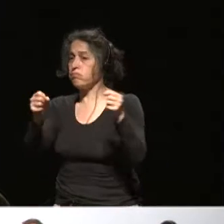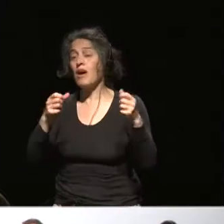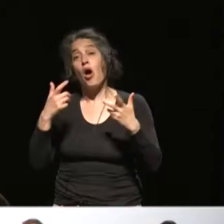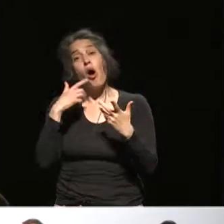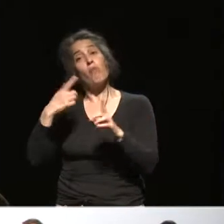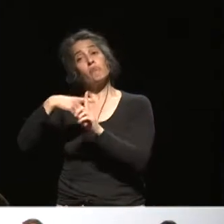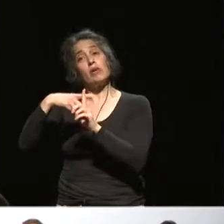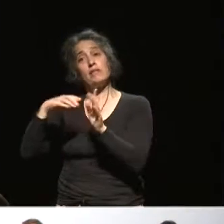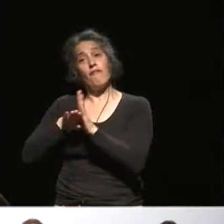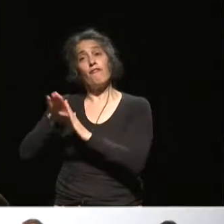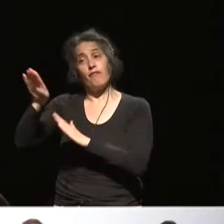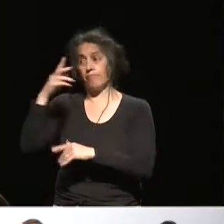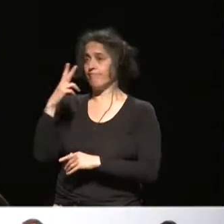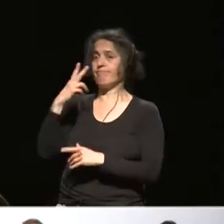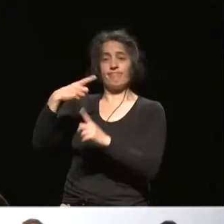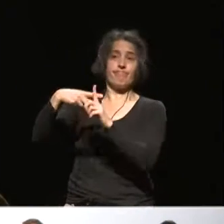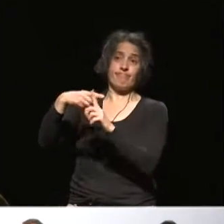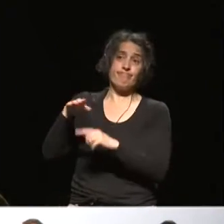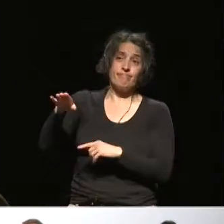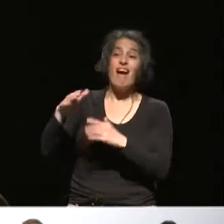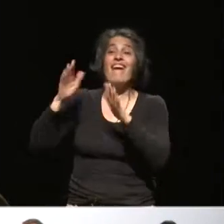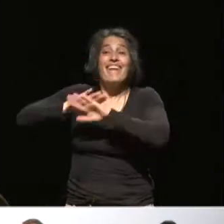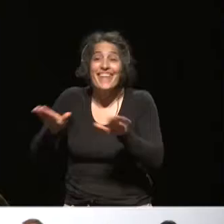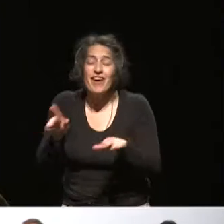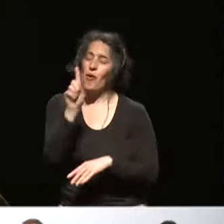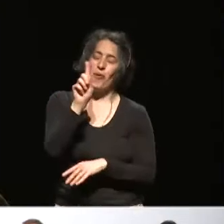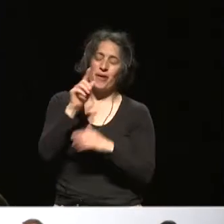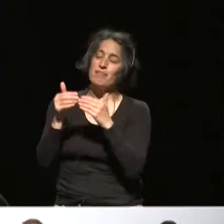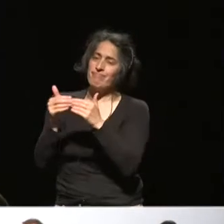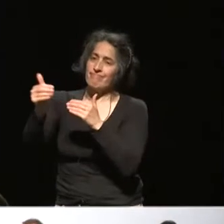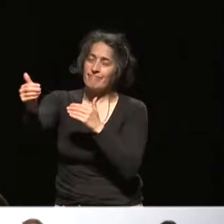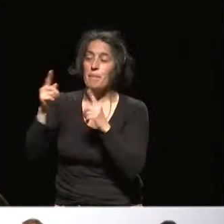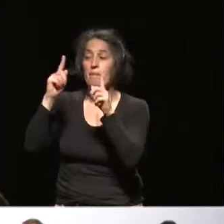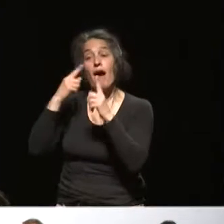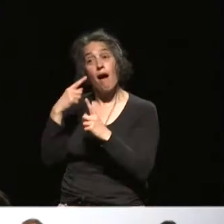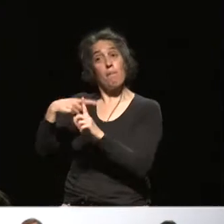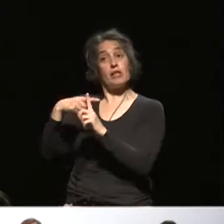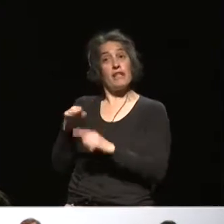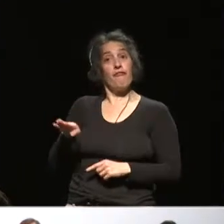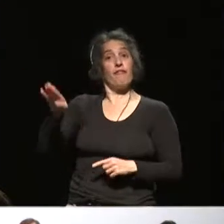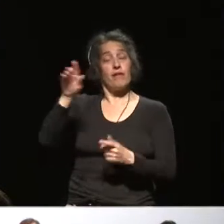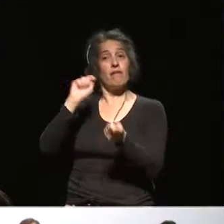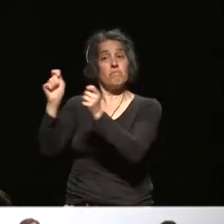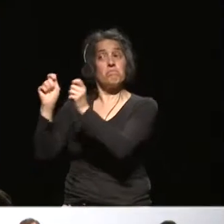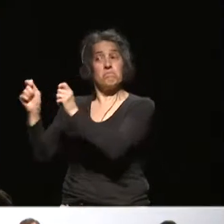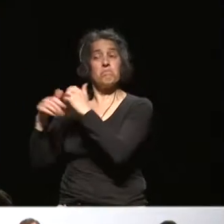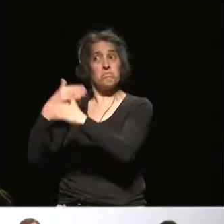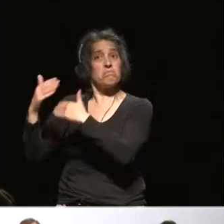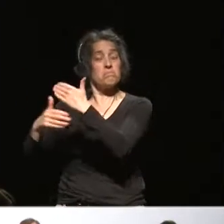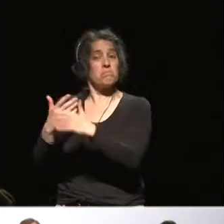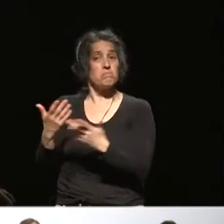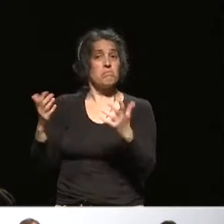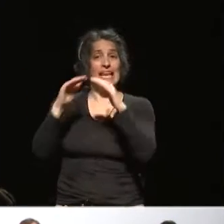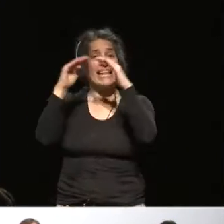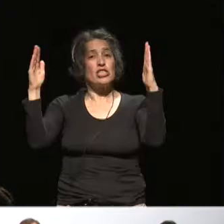be done, these are really impressive achievements that are leading to transformational change. So what does this mean? I'd like to pull